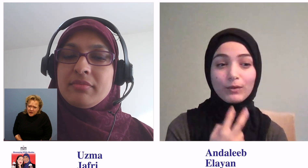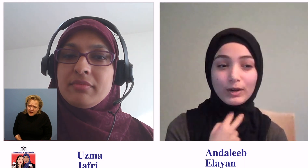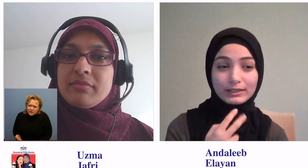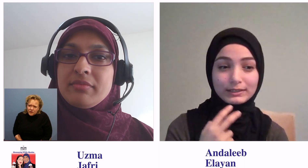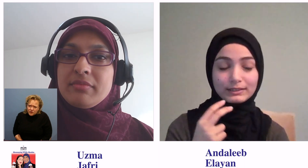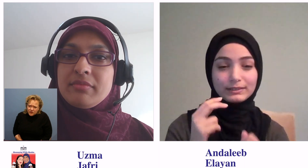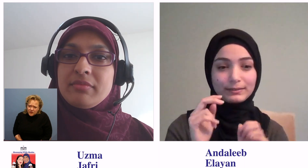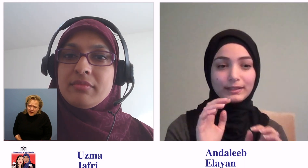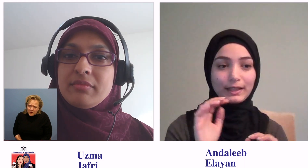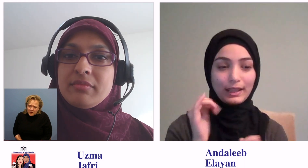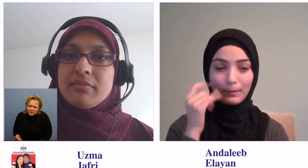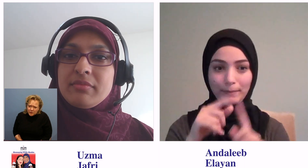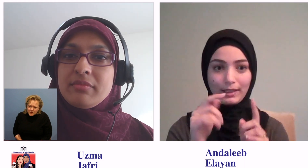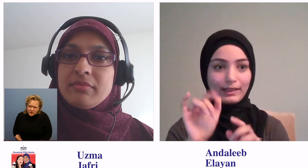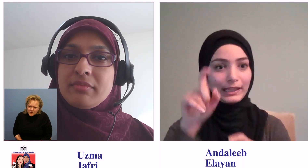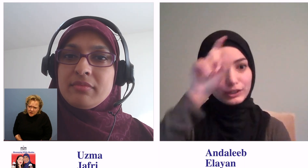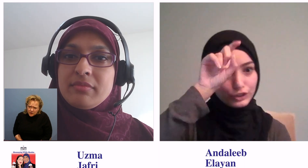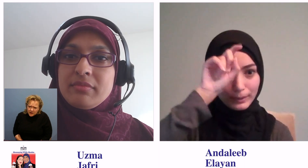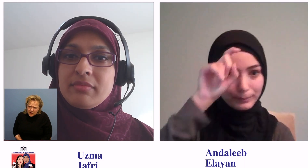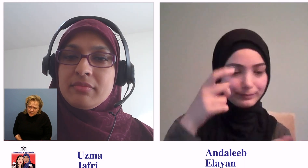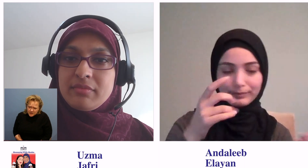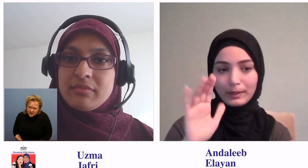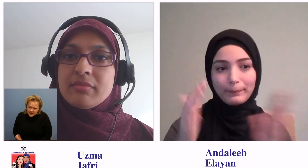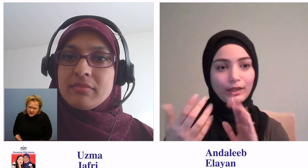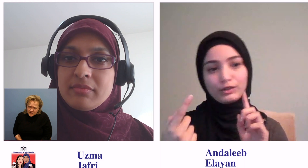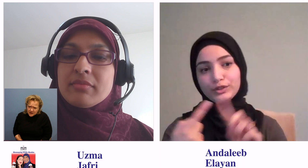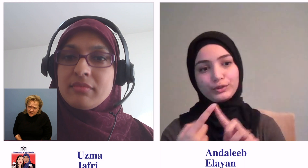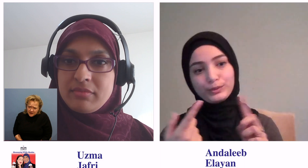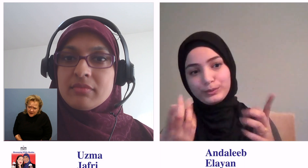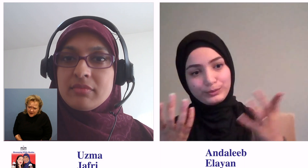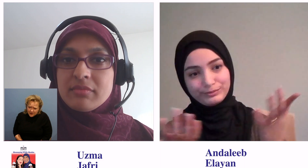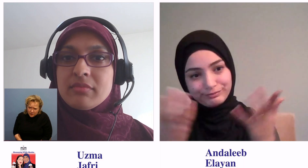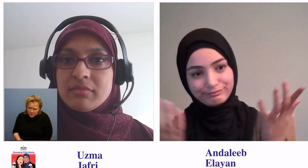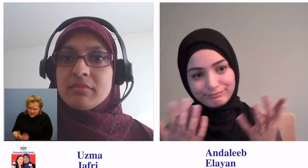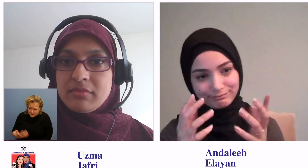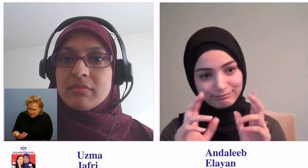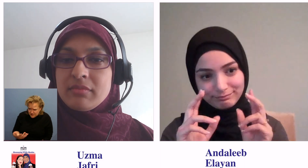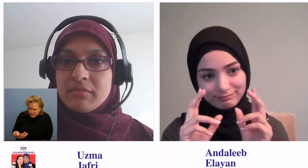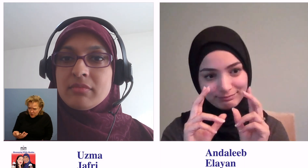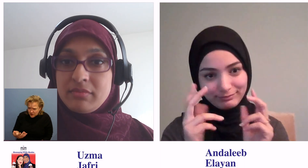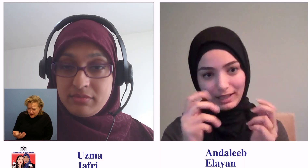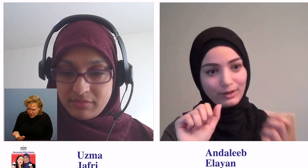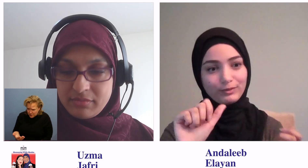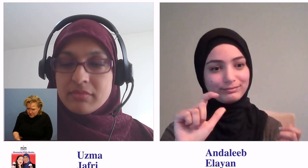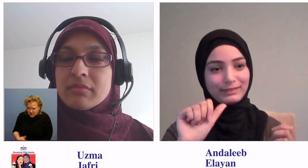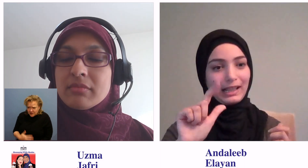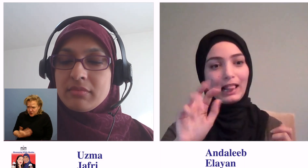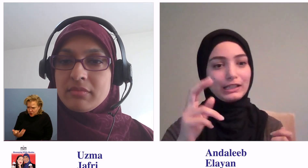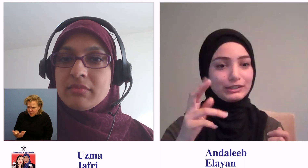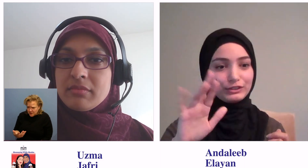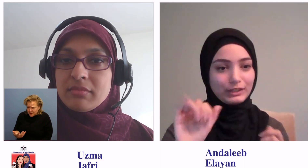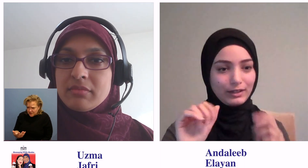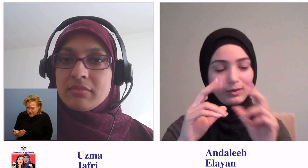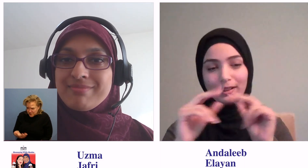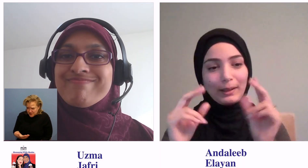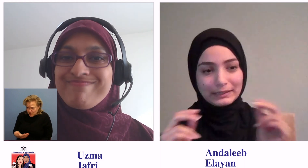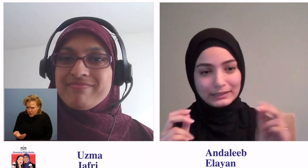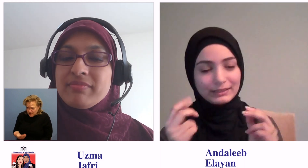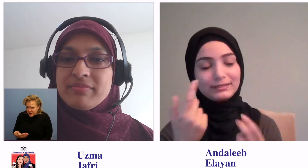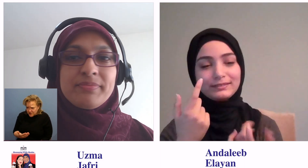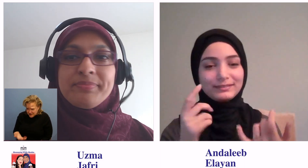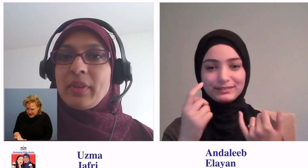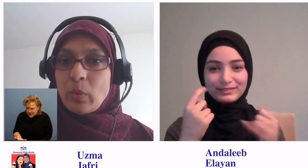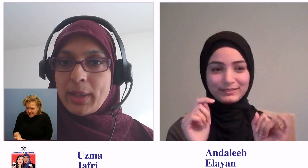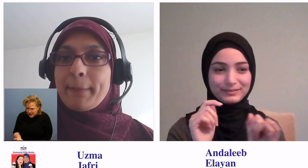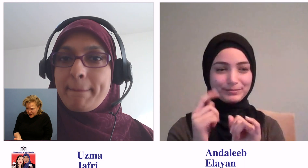I'm thinking, if you just think about like a person who's hearing can understand an Arabic spoken Arabic, but a German person